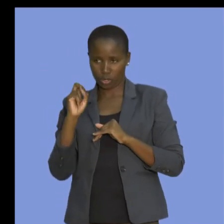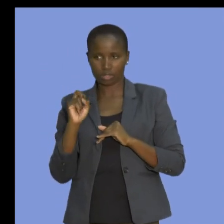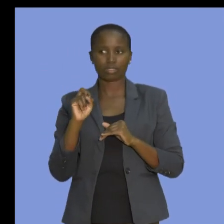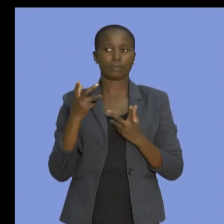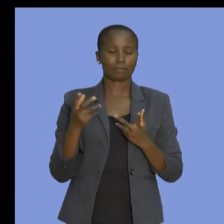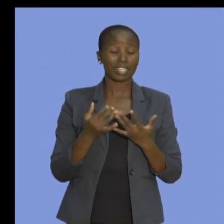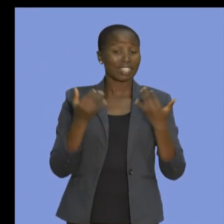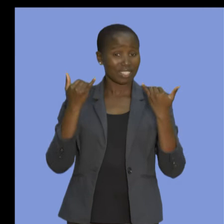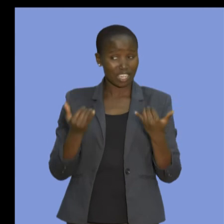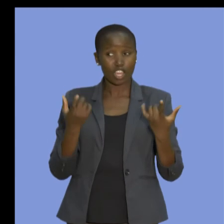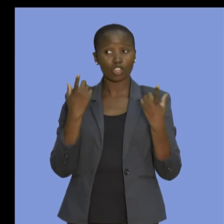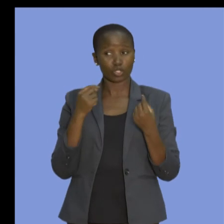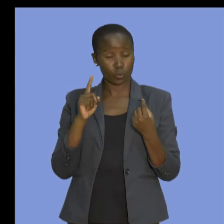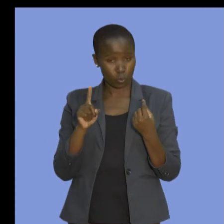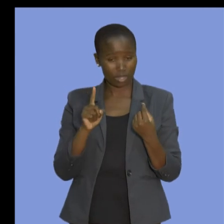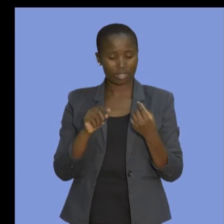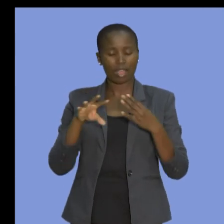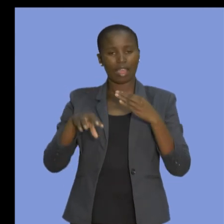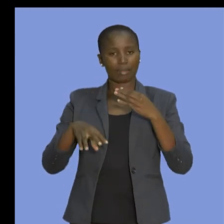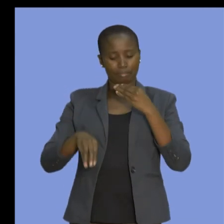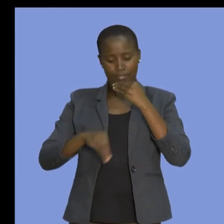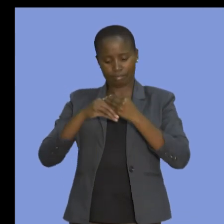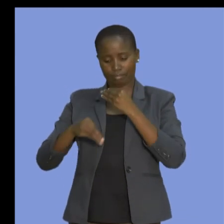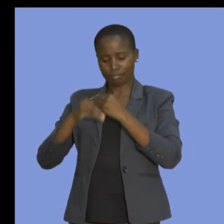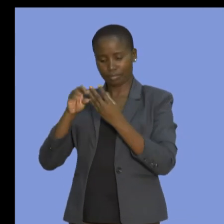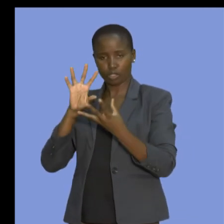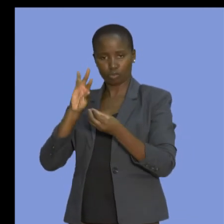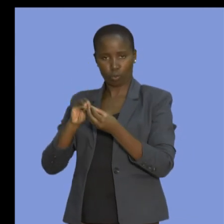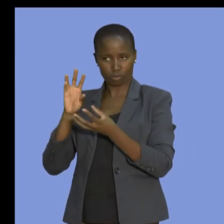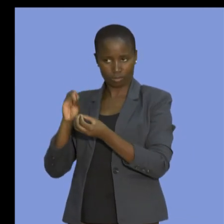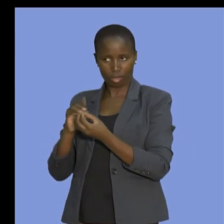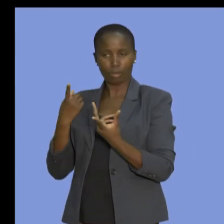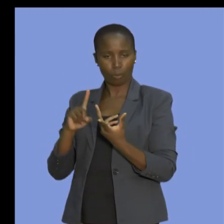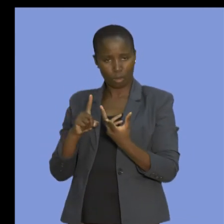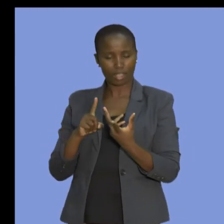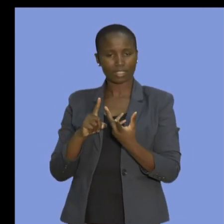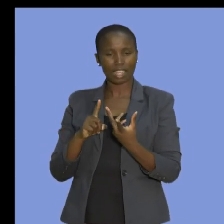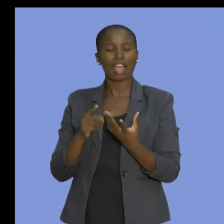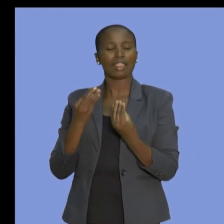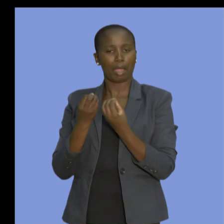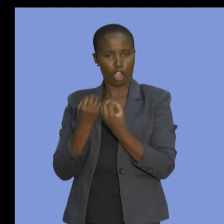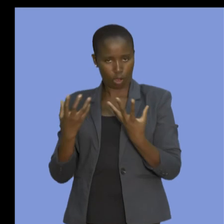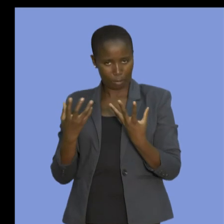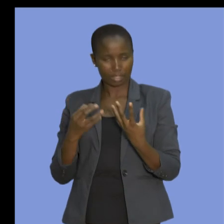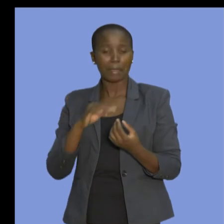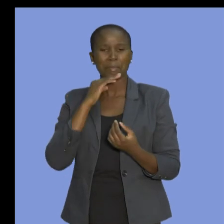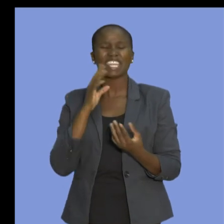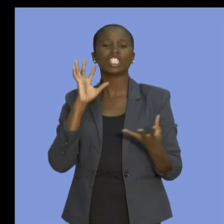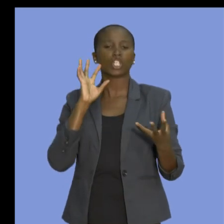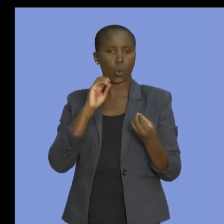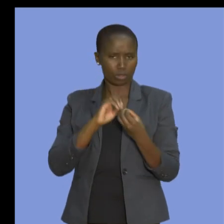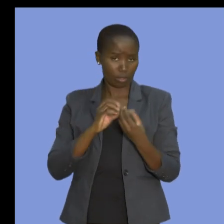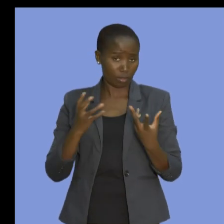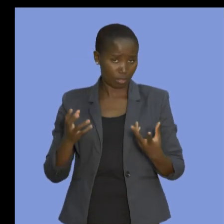to do the cumulative frequency. The cumulative frequency is the running total. Let's do that. So it will